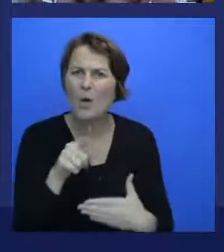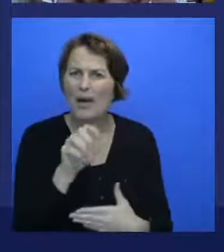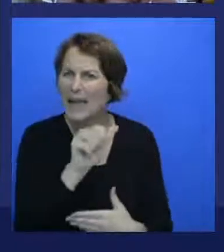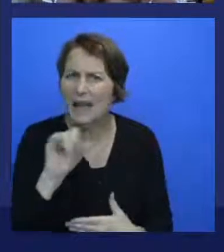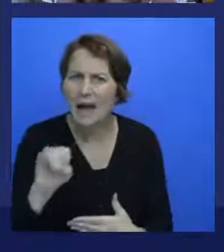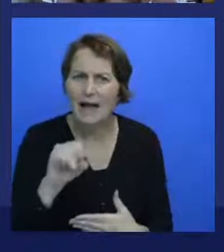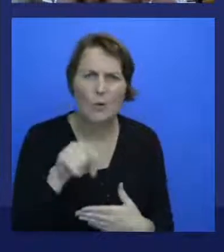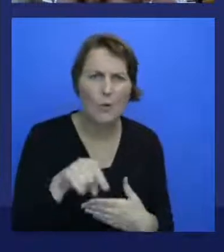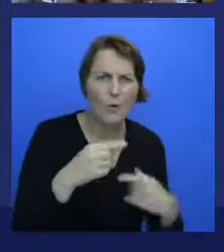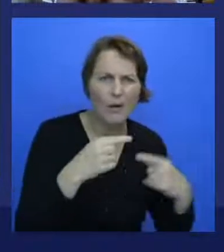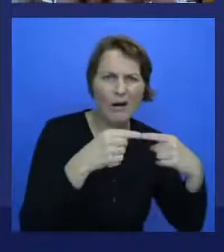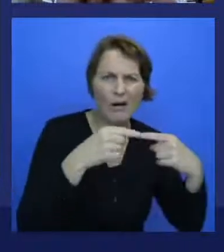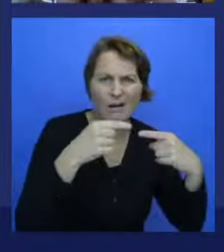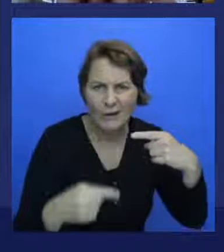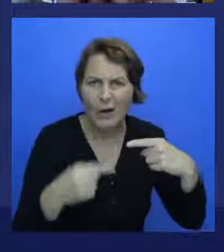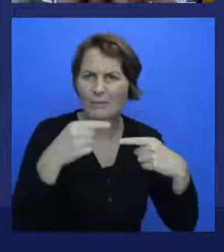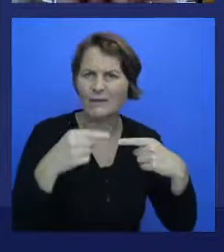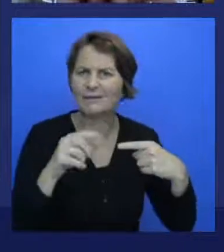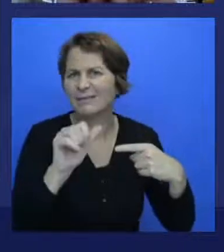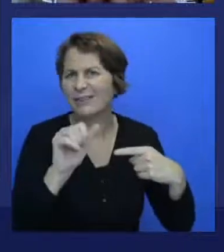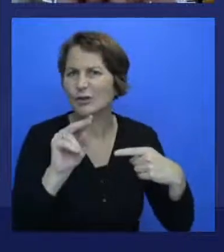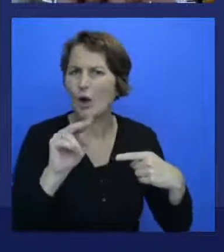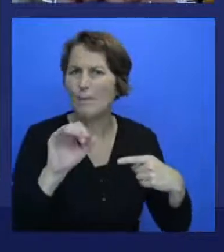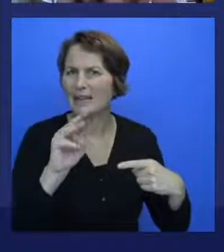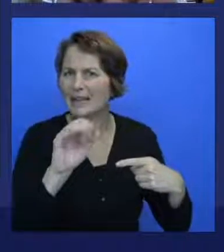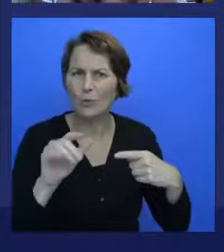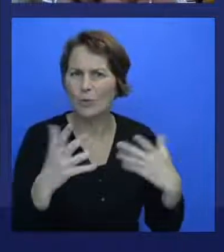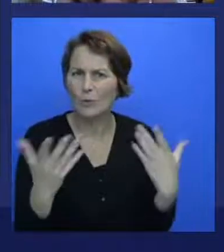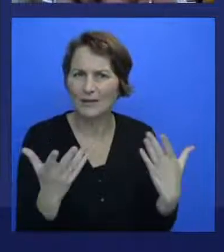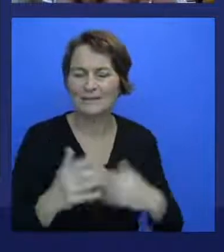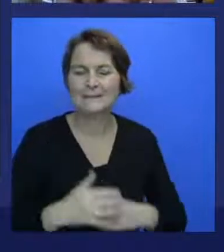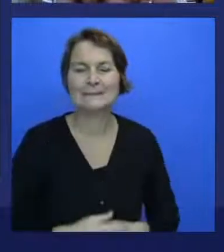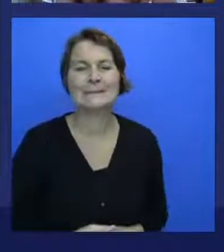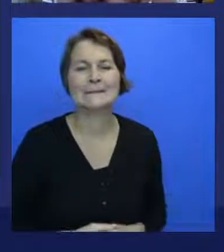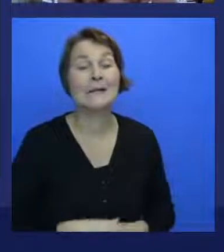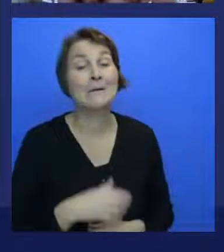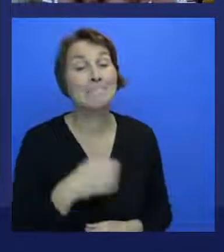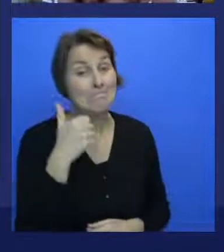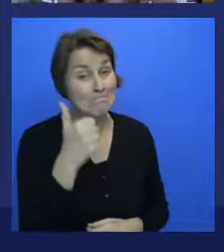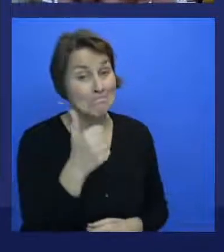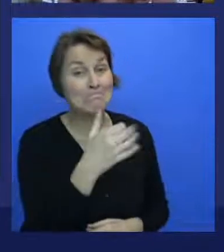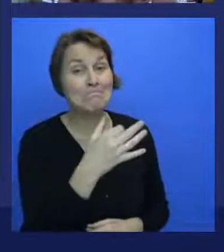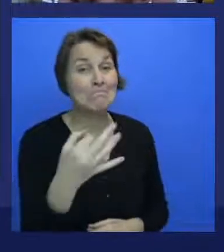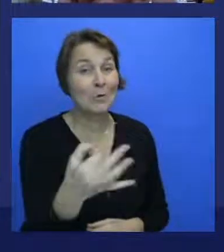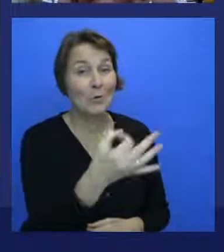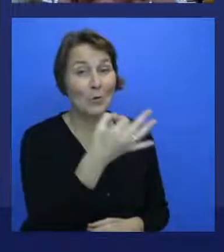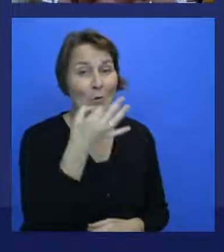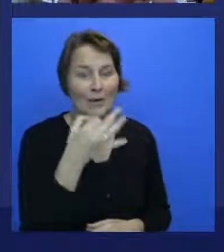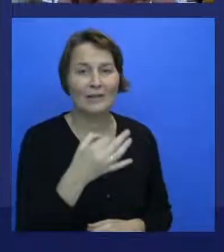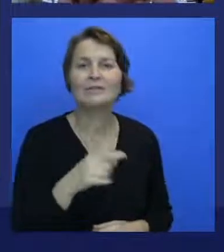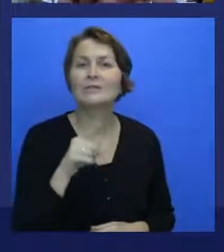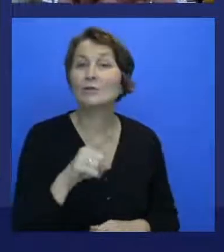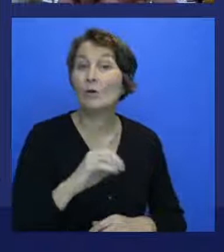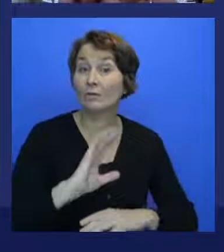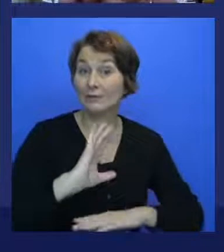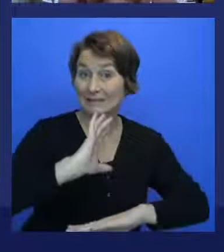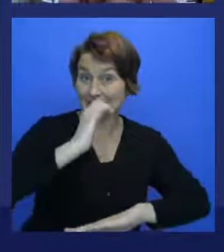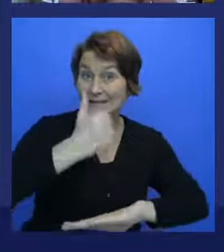Yeah, that's a good question. So you can set up your logic of